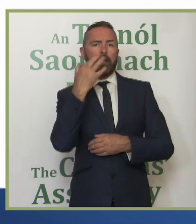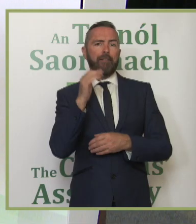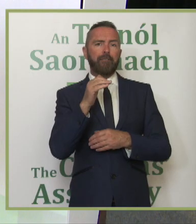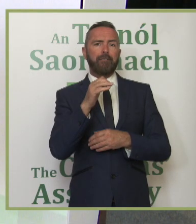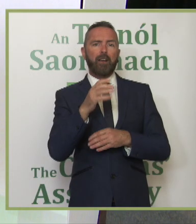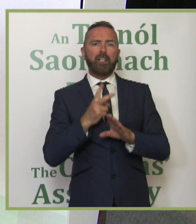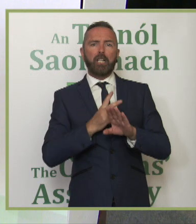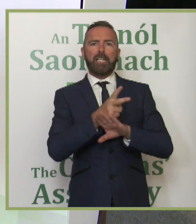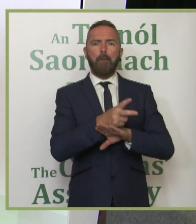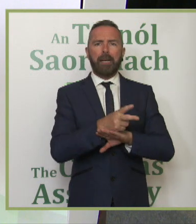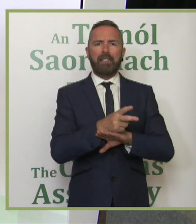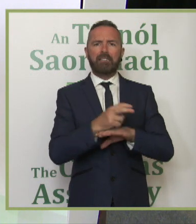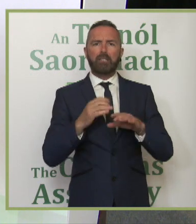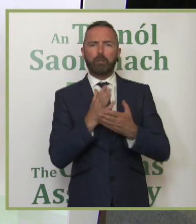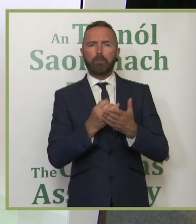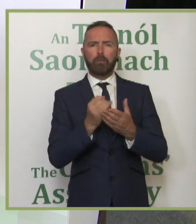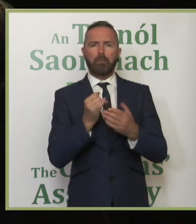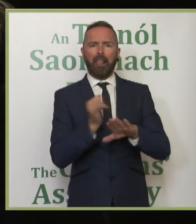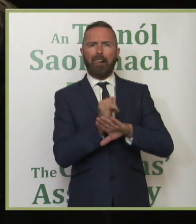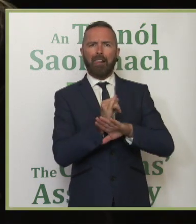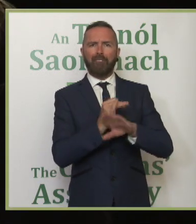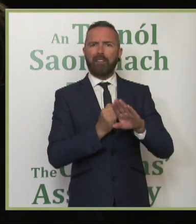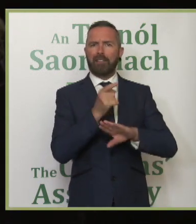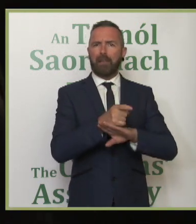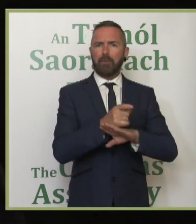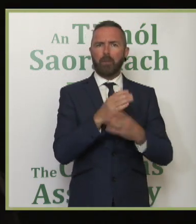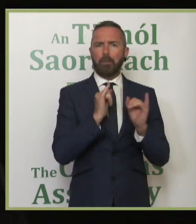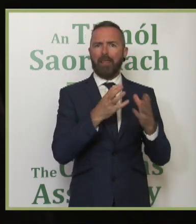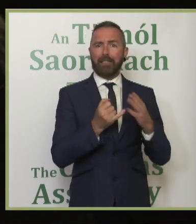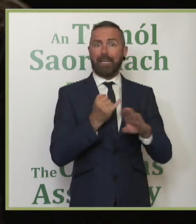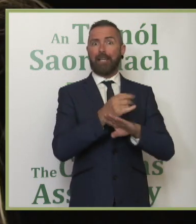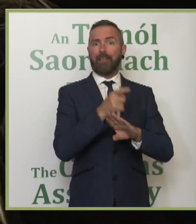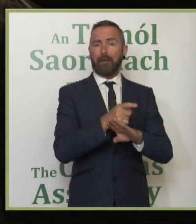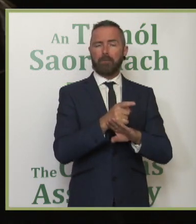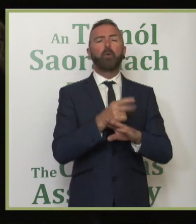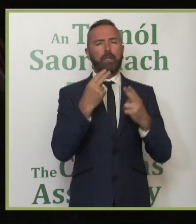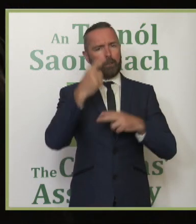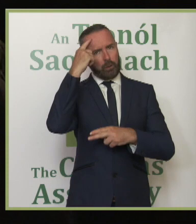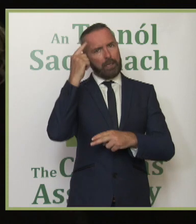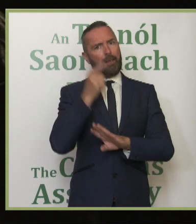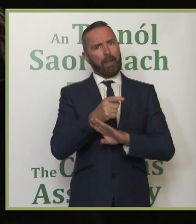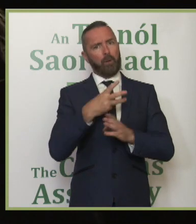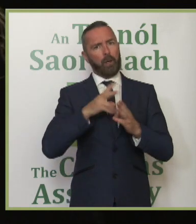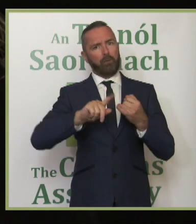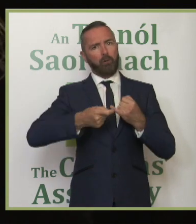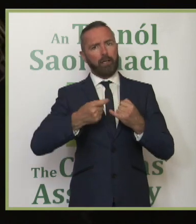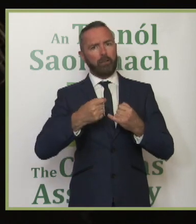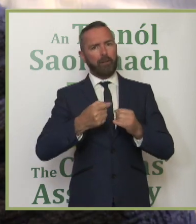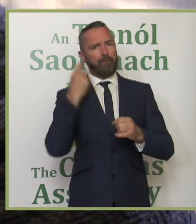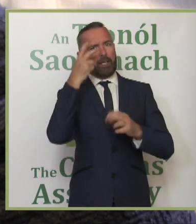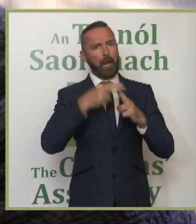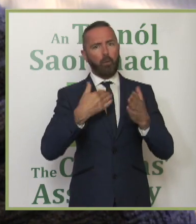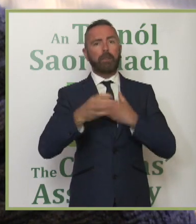or do they come with other adulterants? So these are the things that we need to understand when we're trying to get to the beneficial